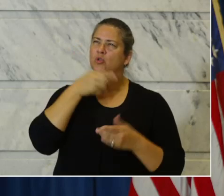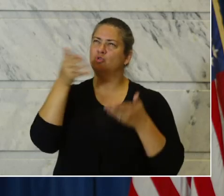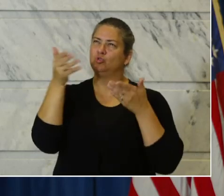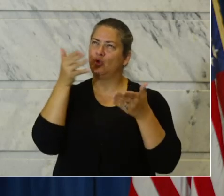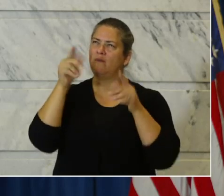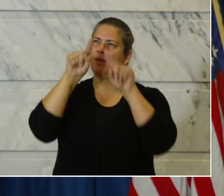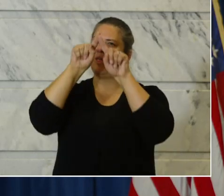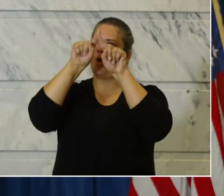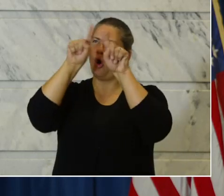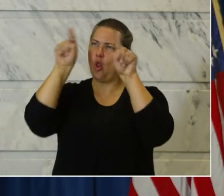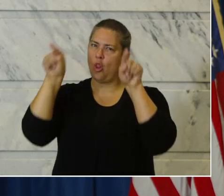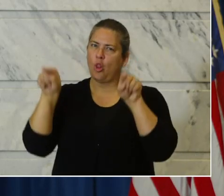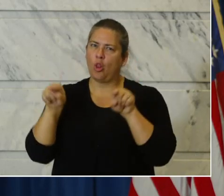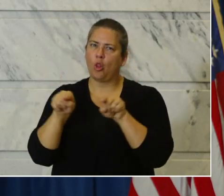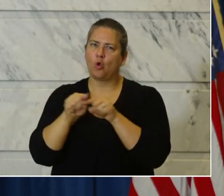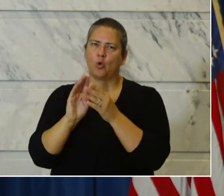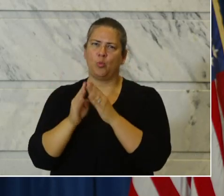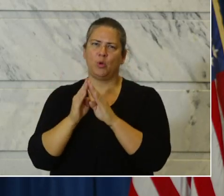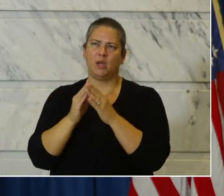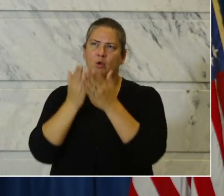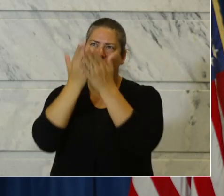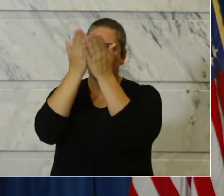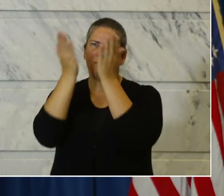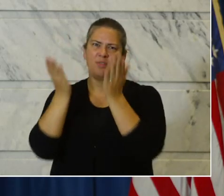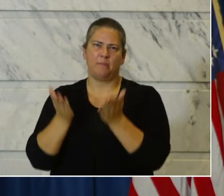that can be impacted.